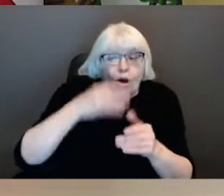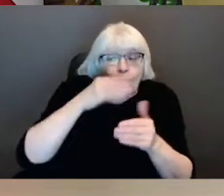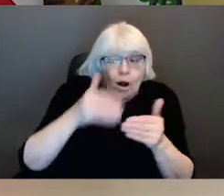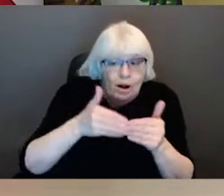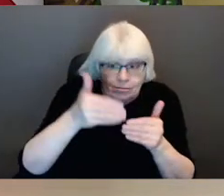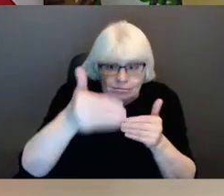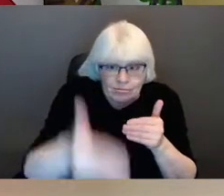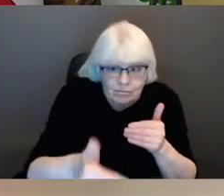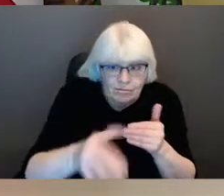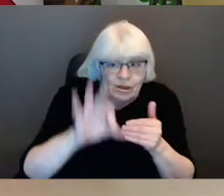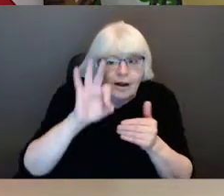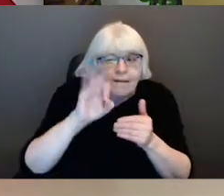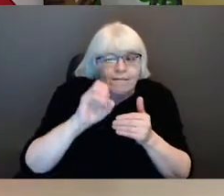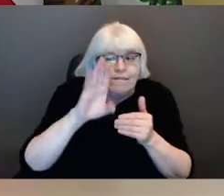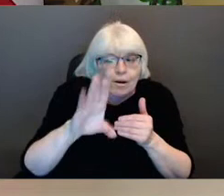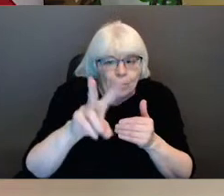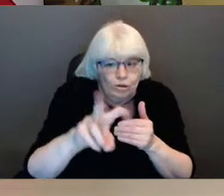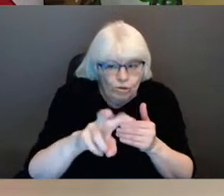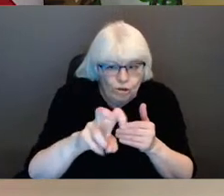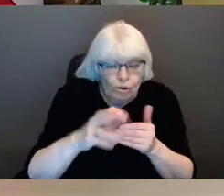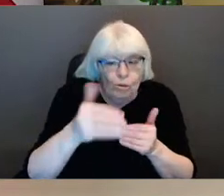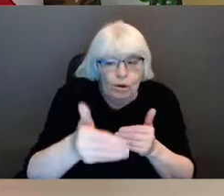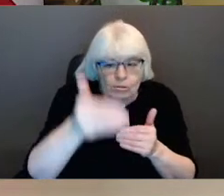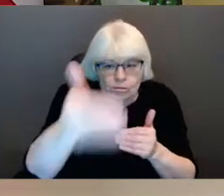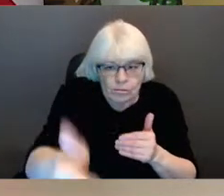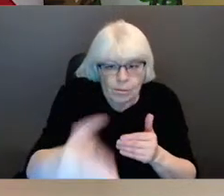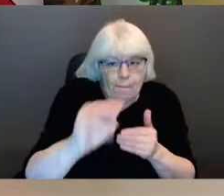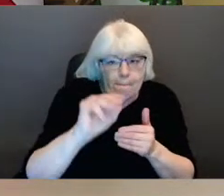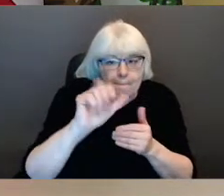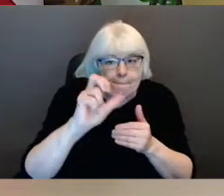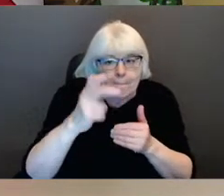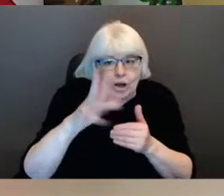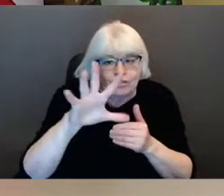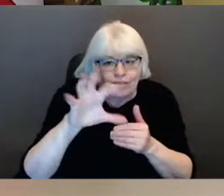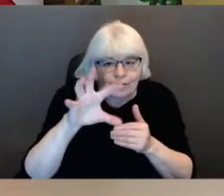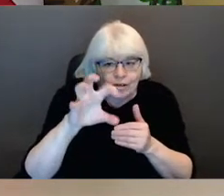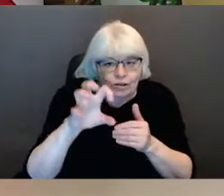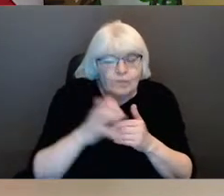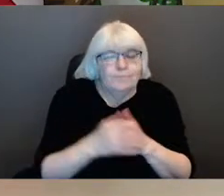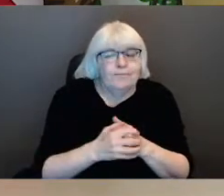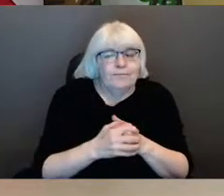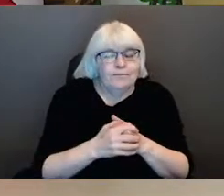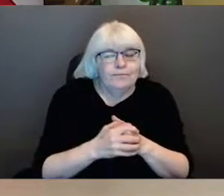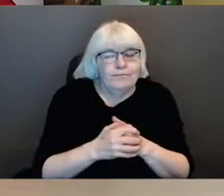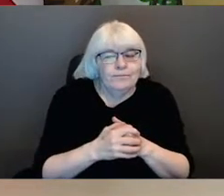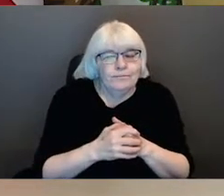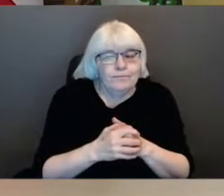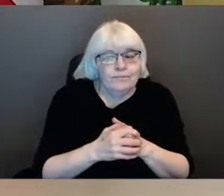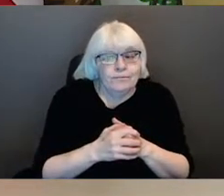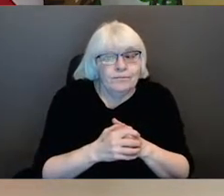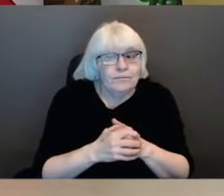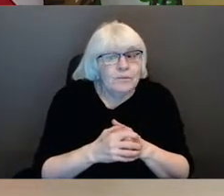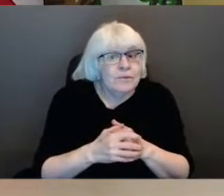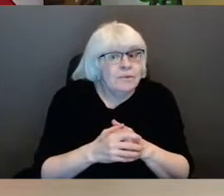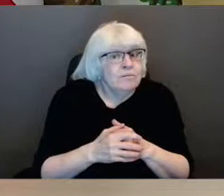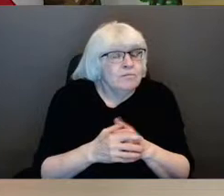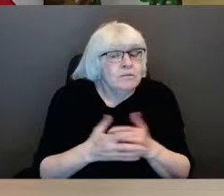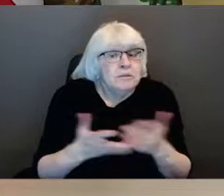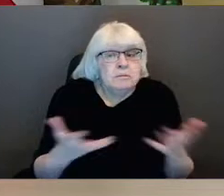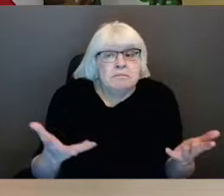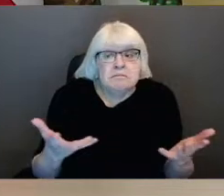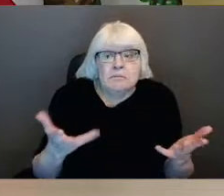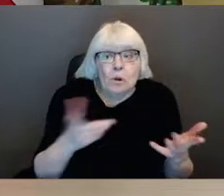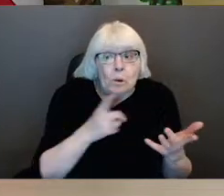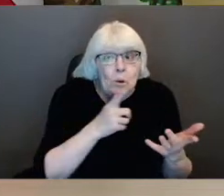500 in March. And what is happening is anyone who is identified